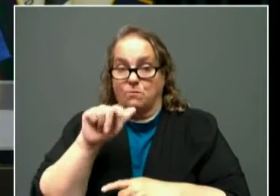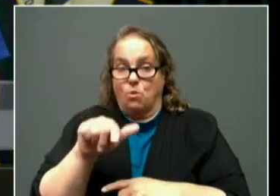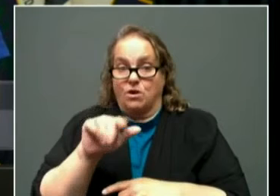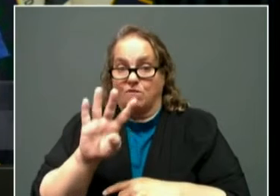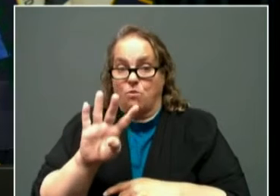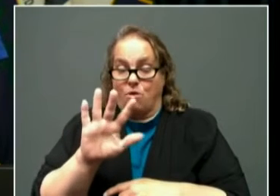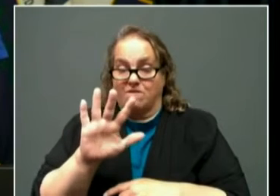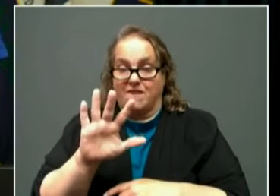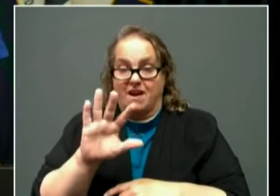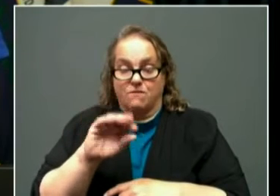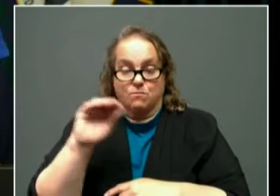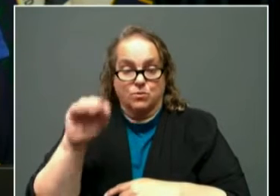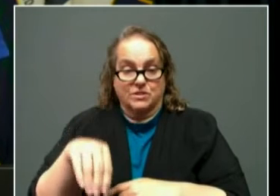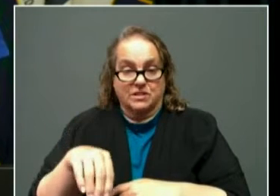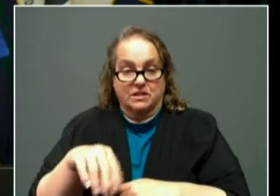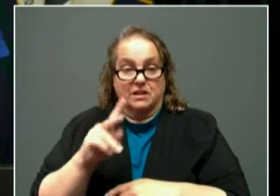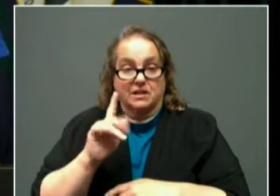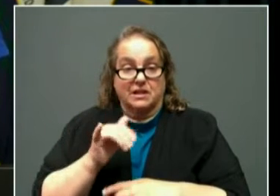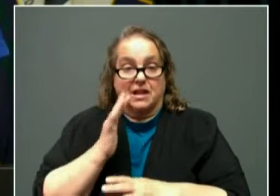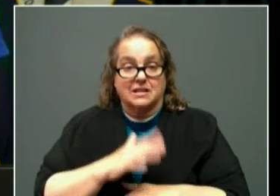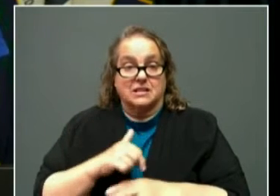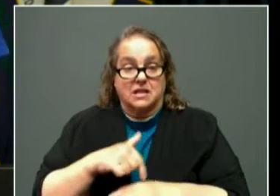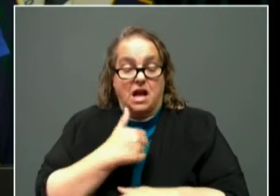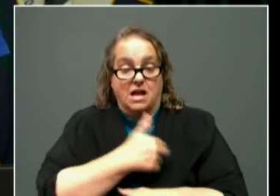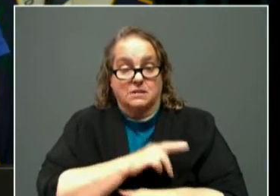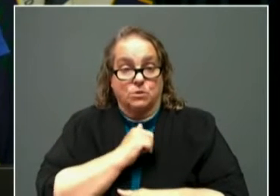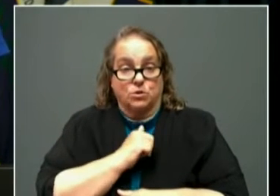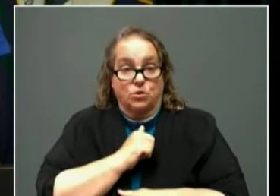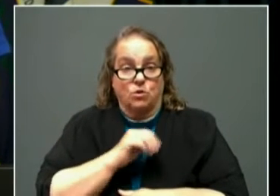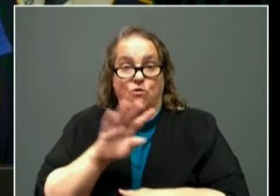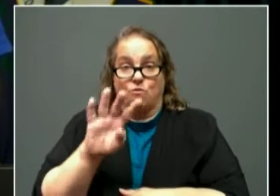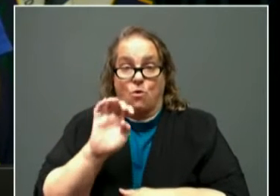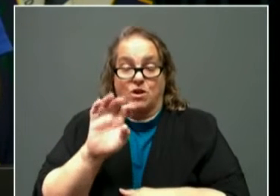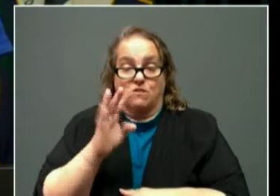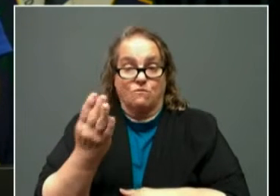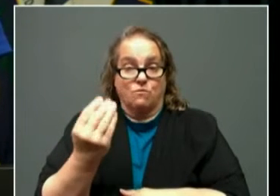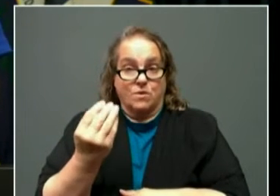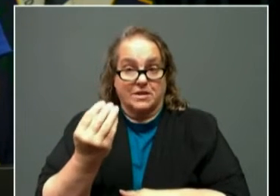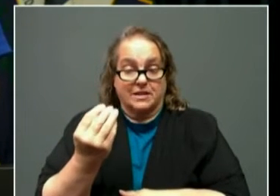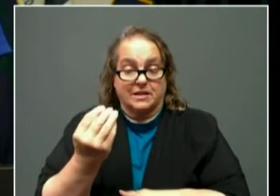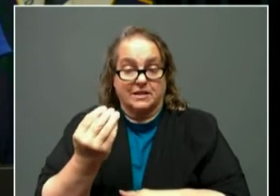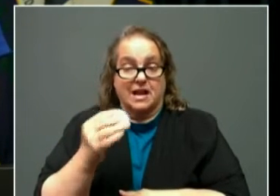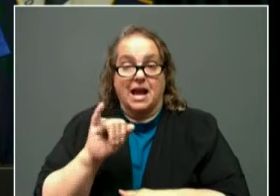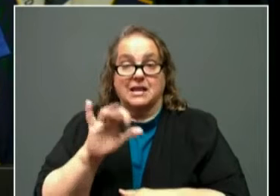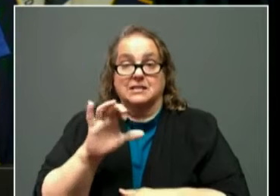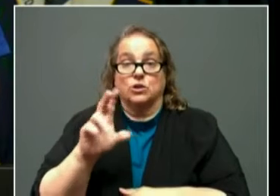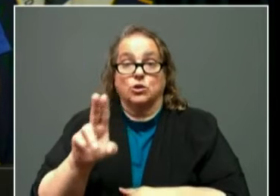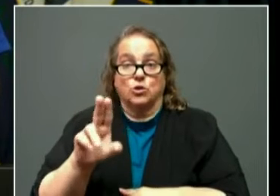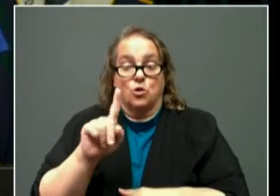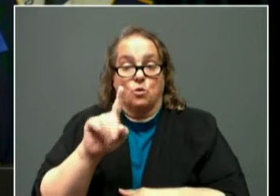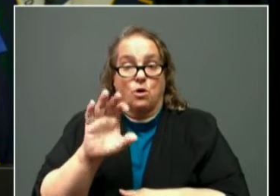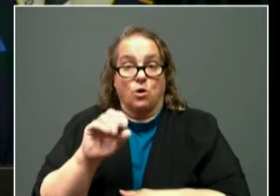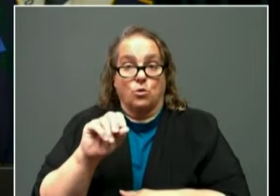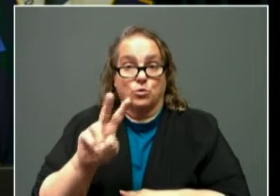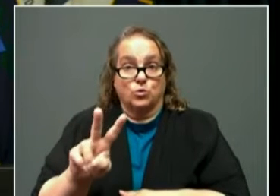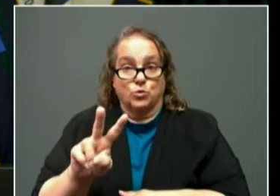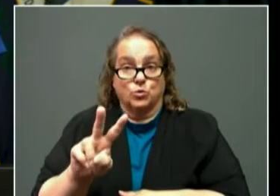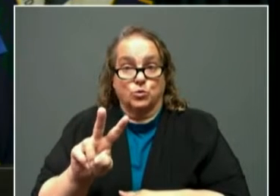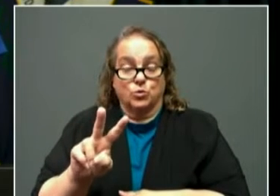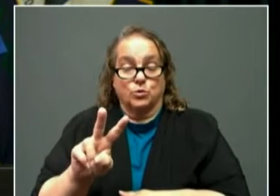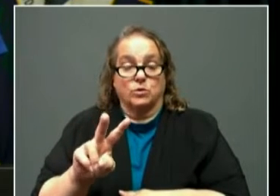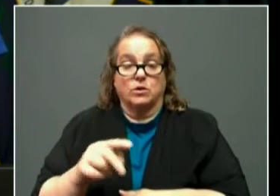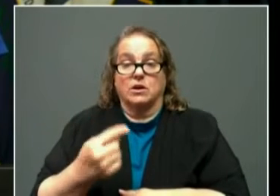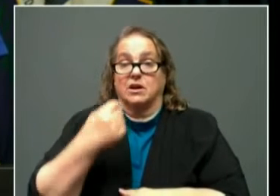3.45%. Kentuckians hospitalized due to COVID, 414. In the ICU, 102. On a